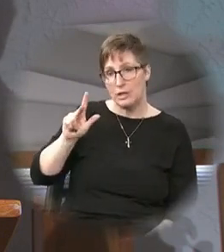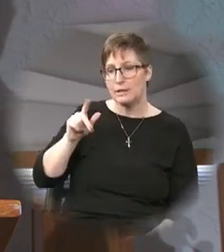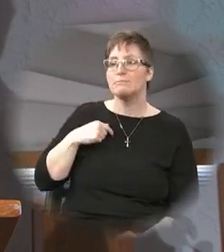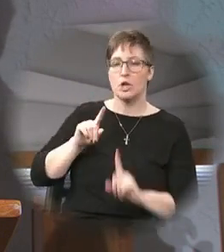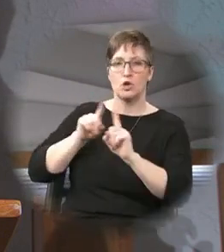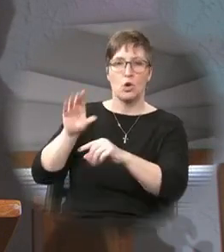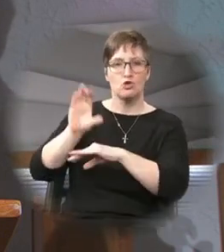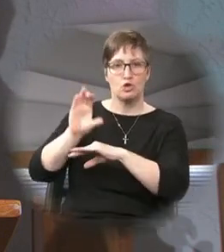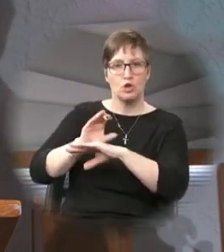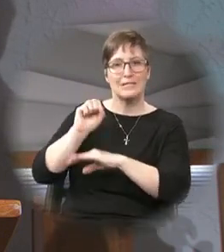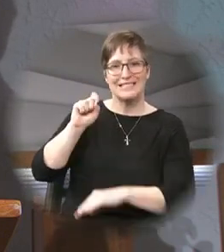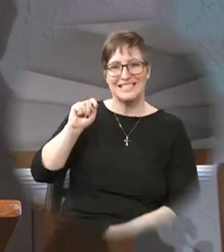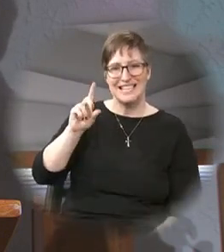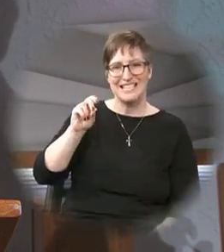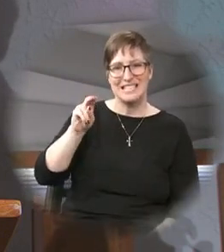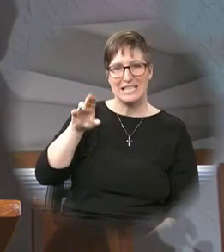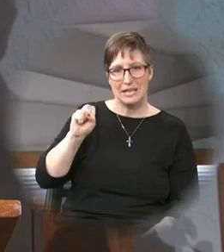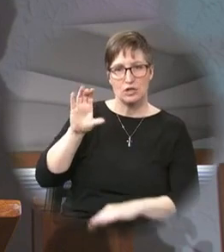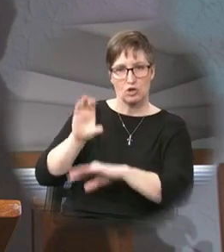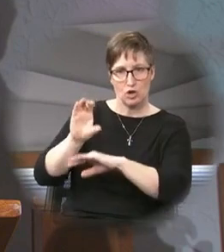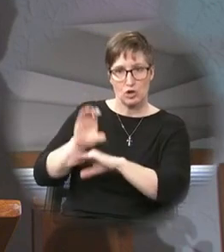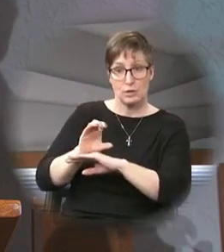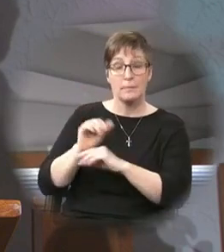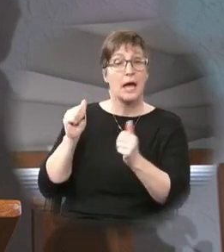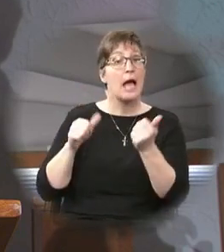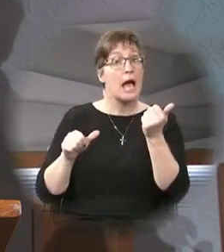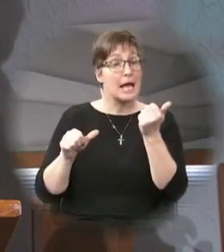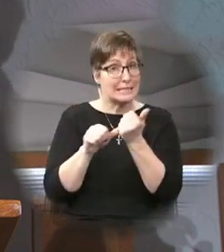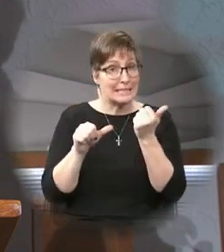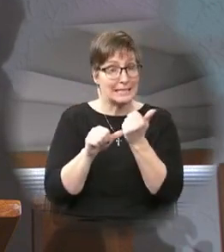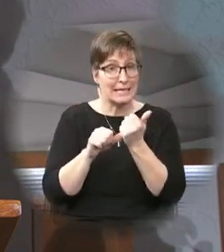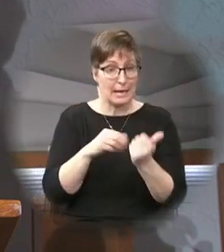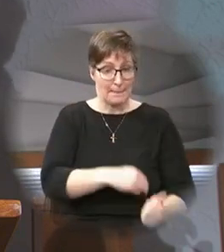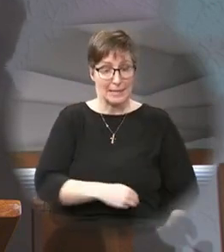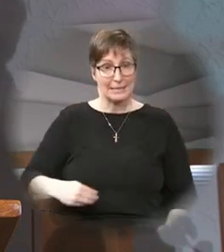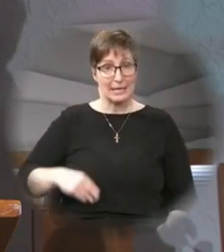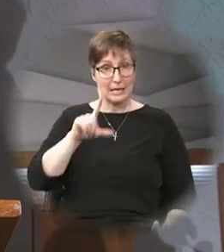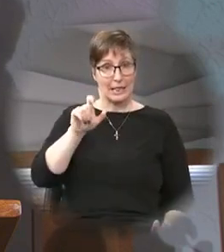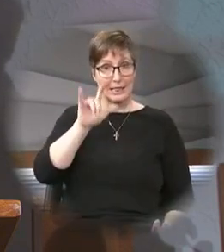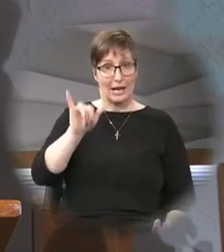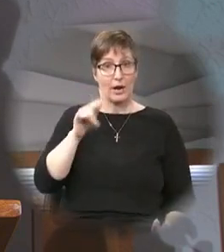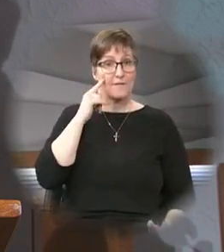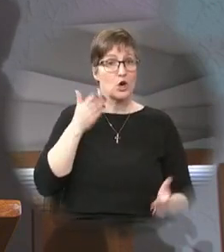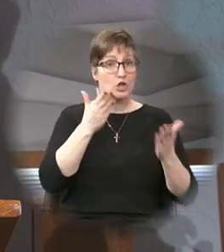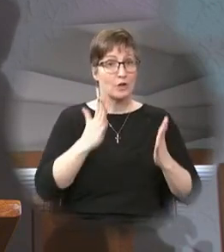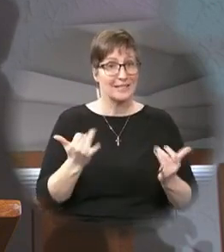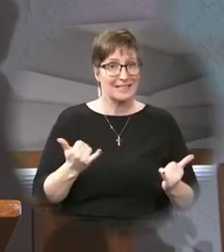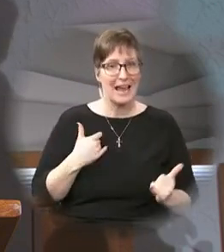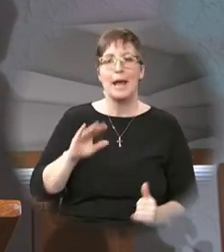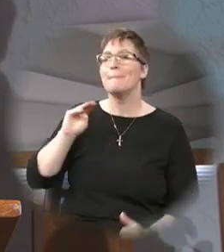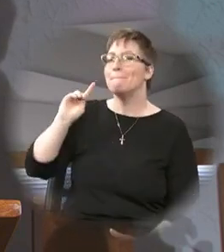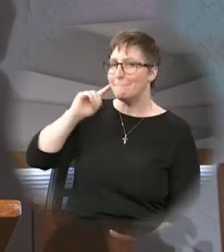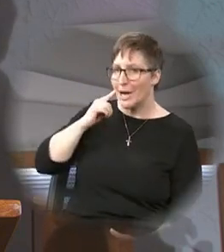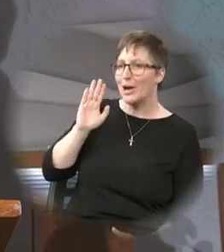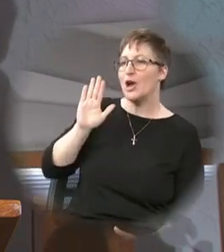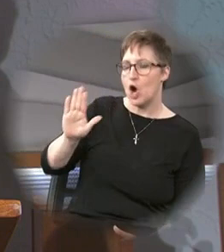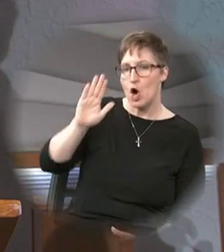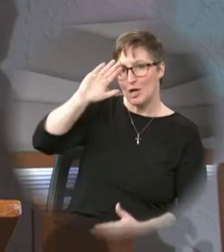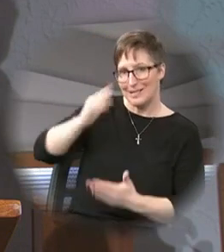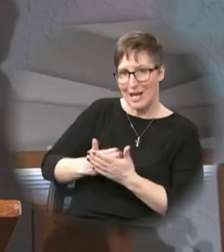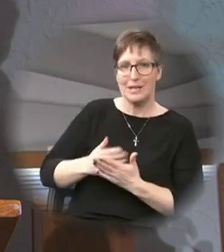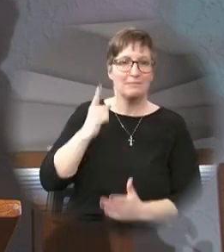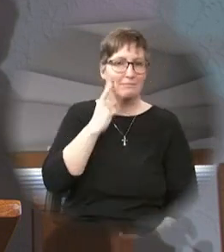St. Dennis Church in Madison. Assisting Monsignor Larry at the altar as acolyte was her son, Patrick